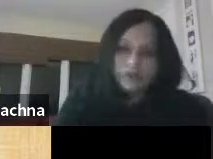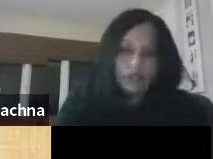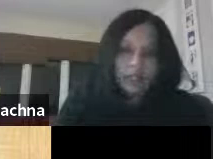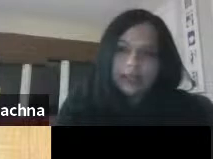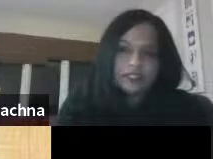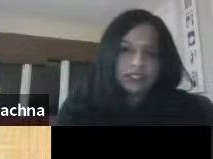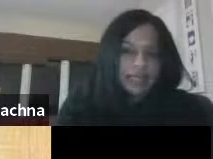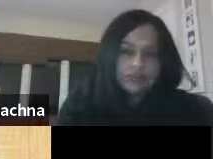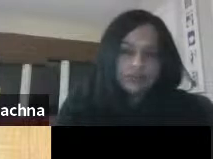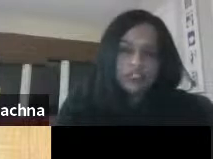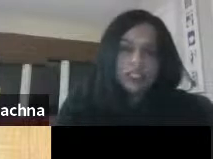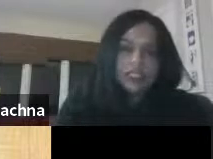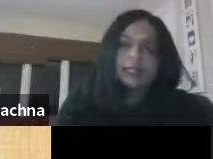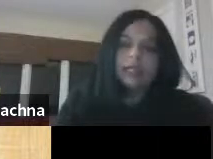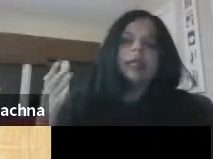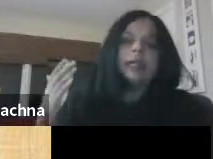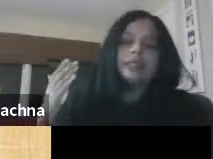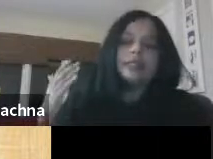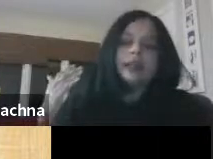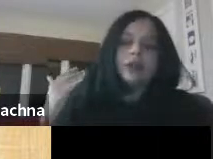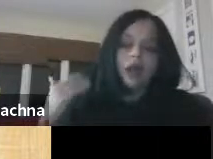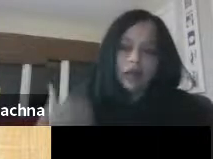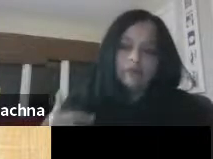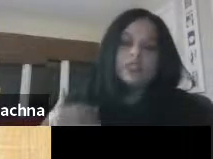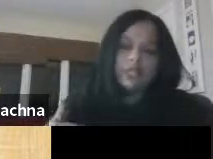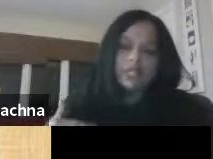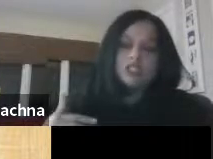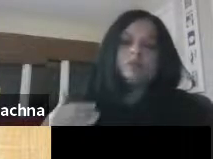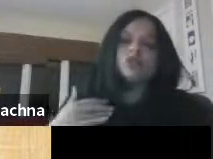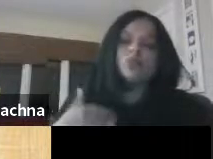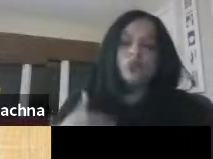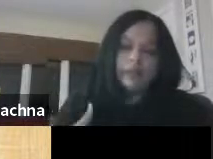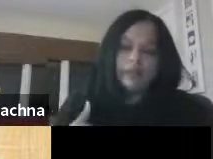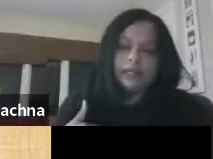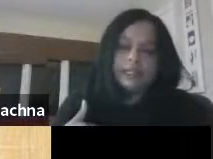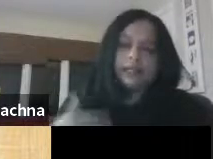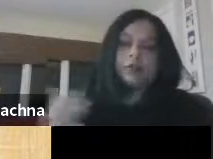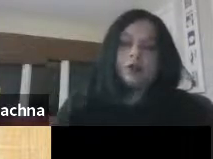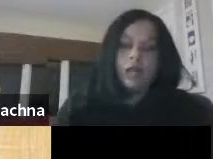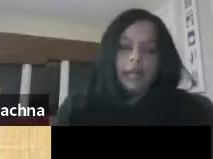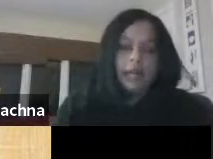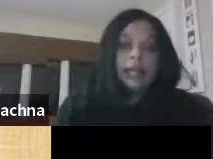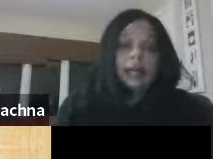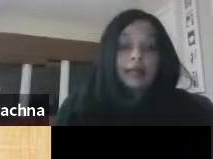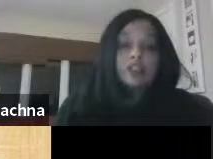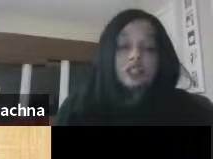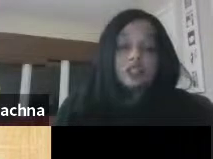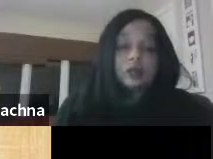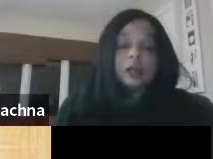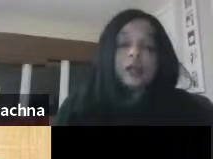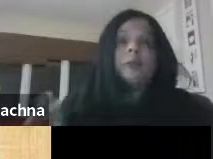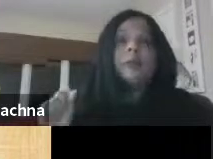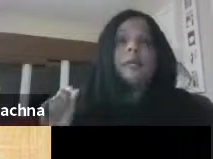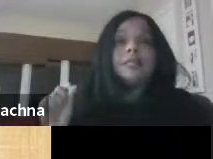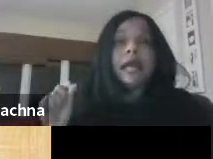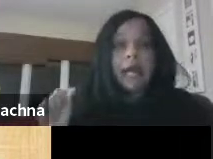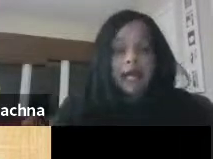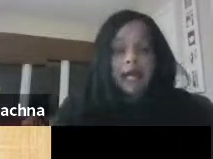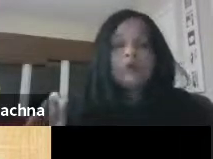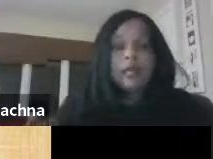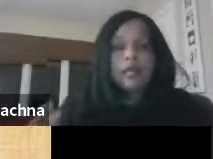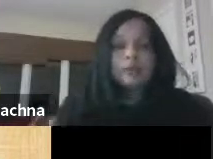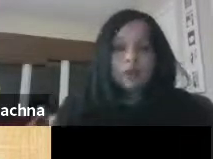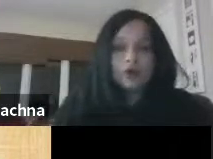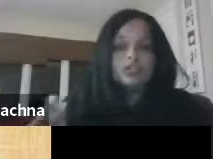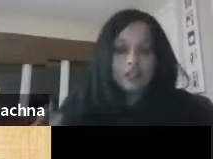just sitting there filling out a scantron sheet. It's a conversation between the examiner and the student. Because